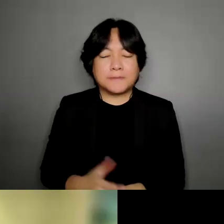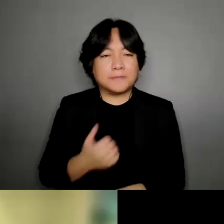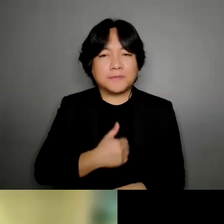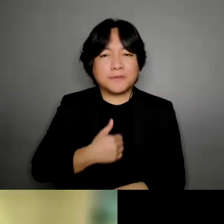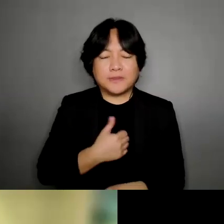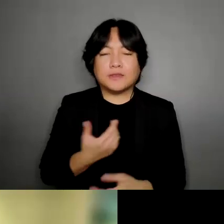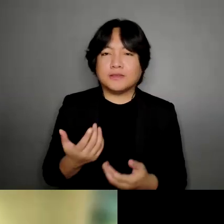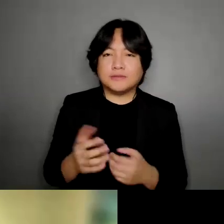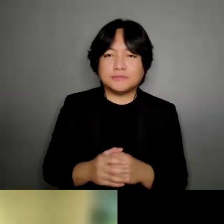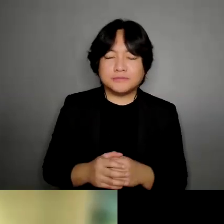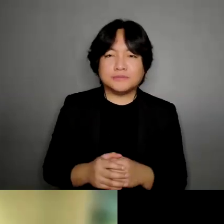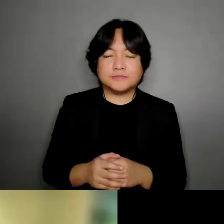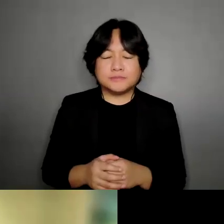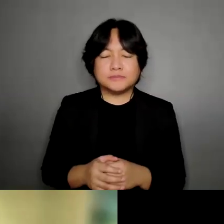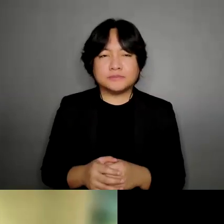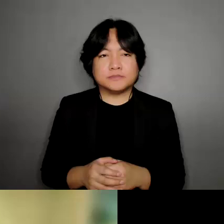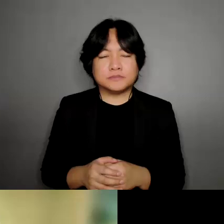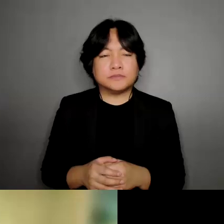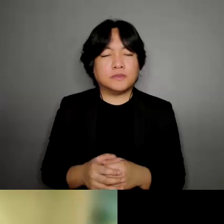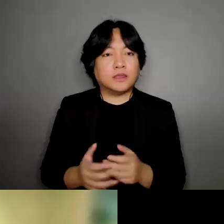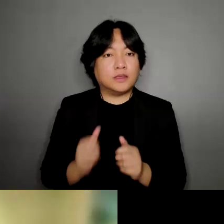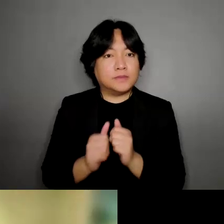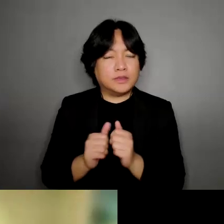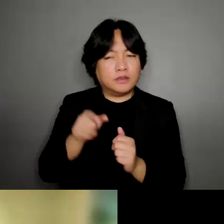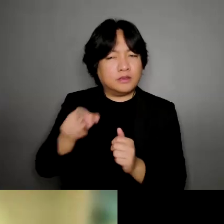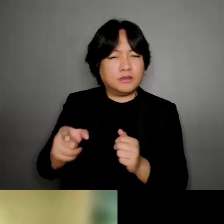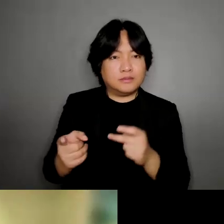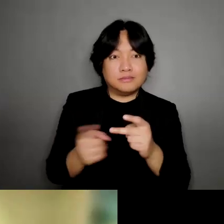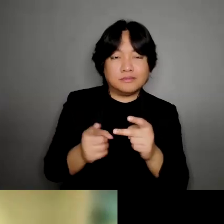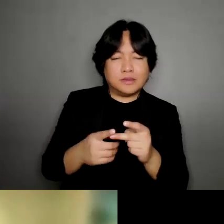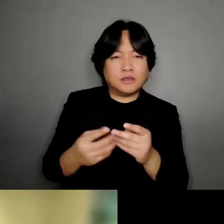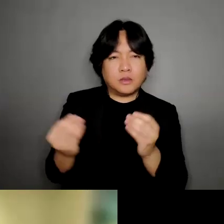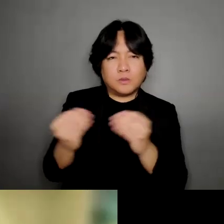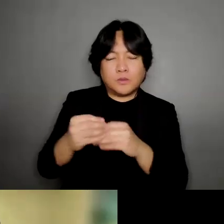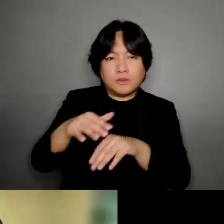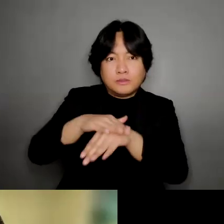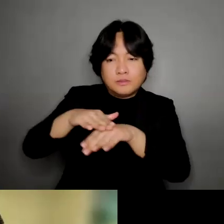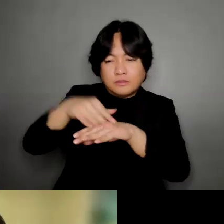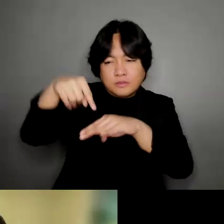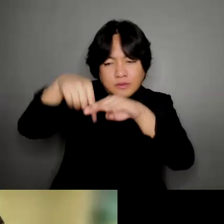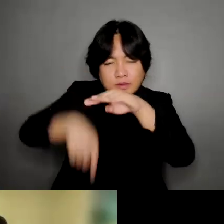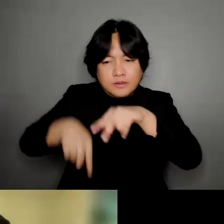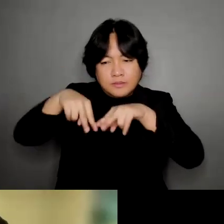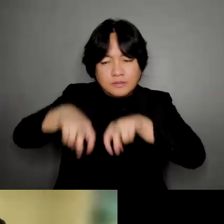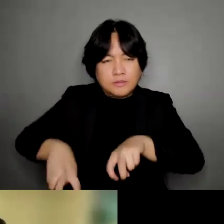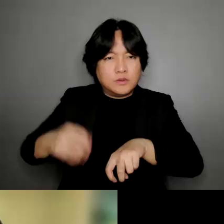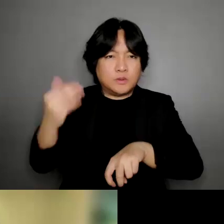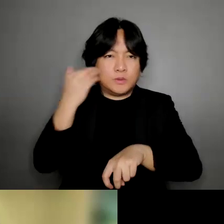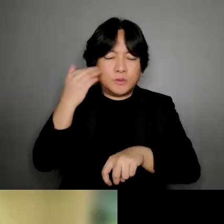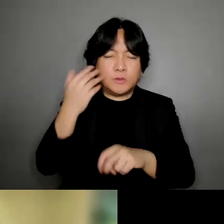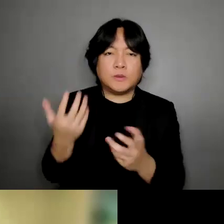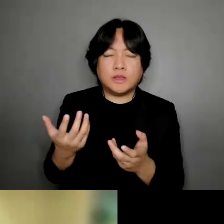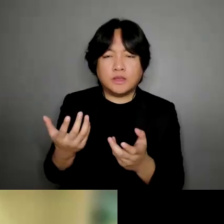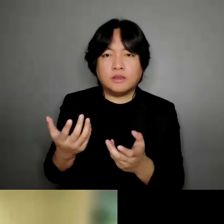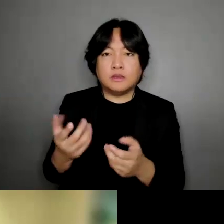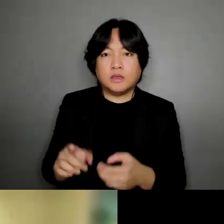a deeper level actually allowed me to understand the limitations of these tools and